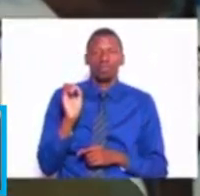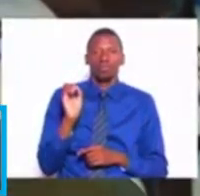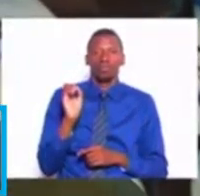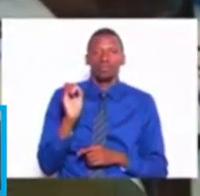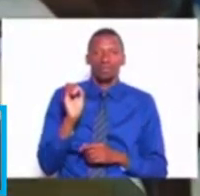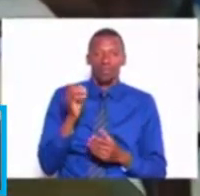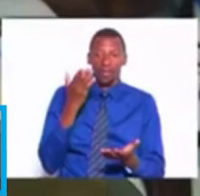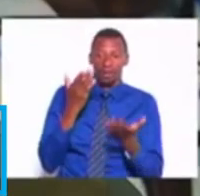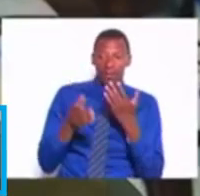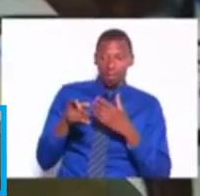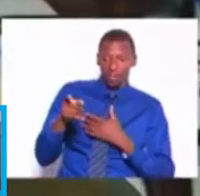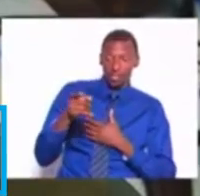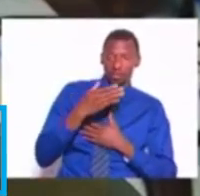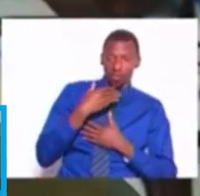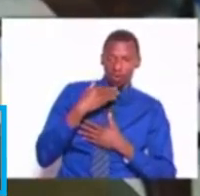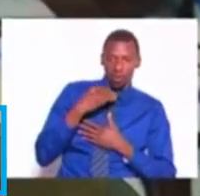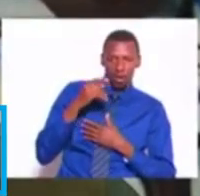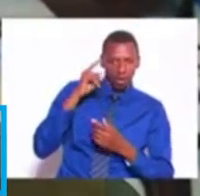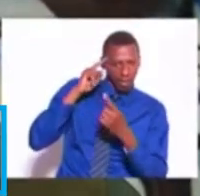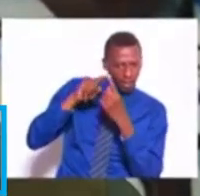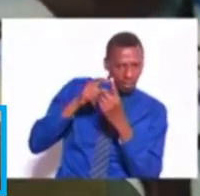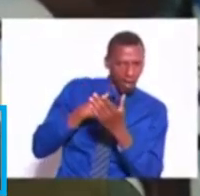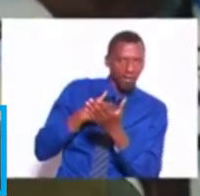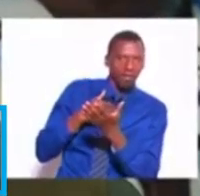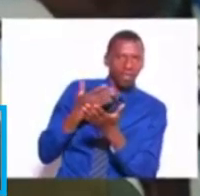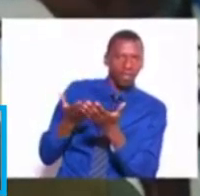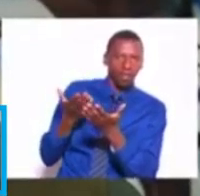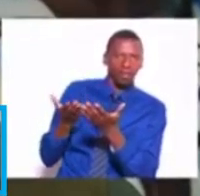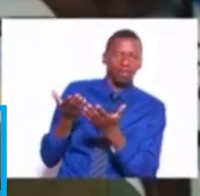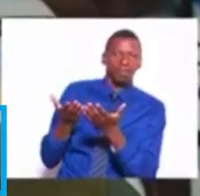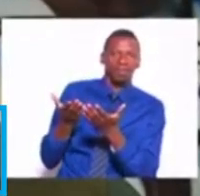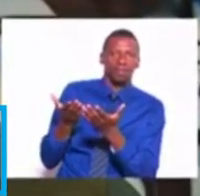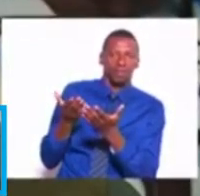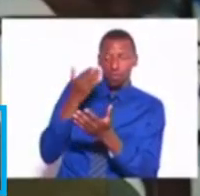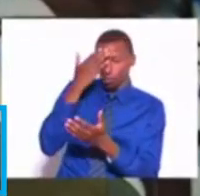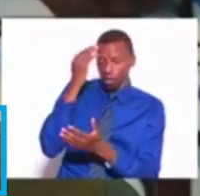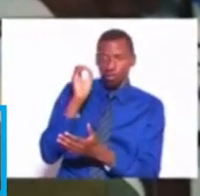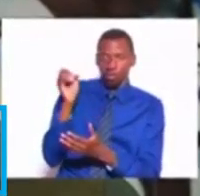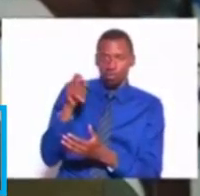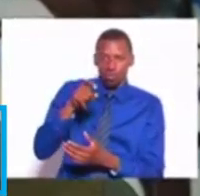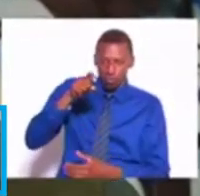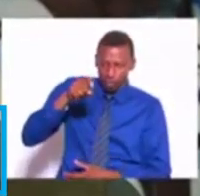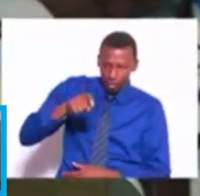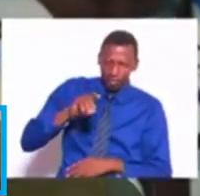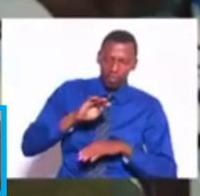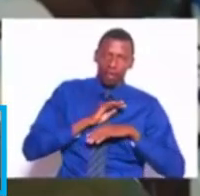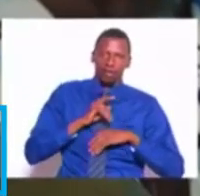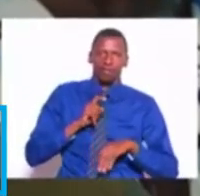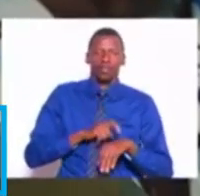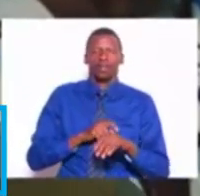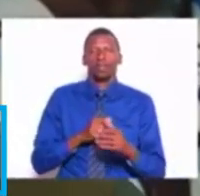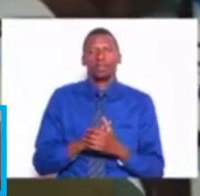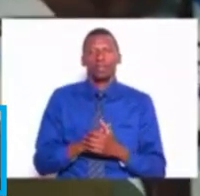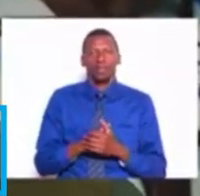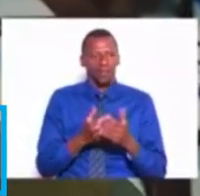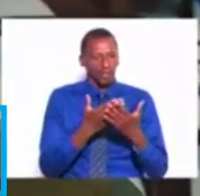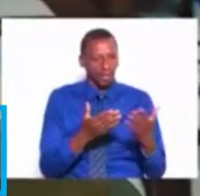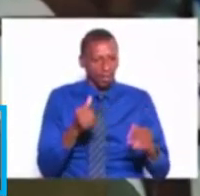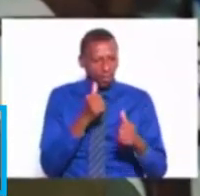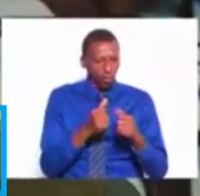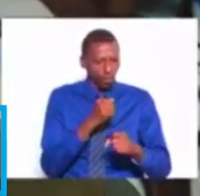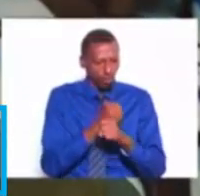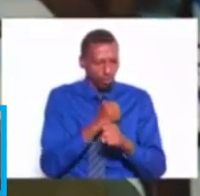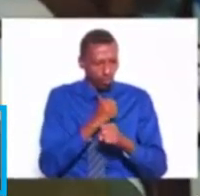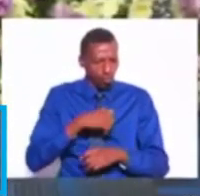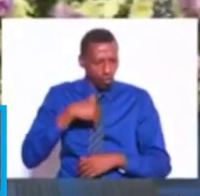Maybe he's hunting something. Don't forget that. You need enough time. Something that you do often and